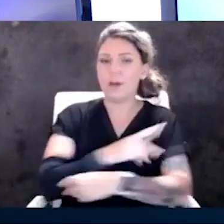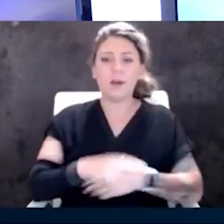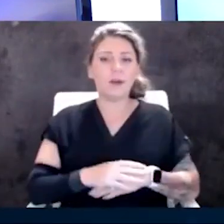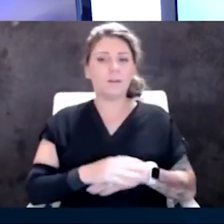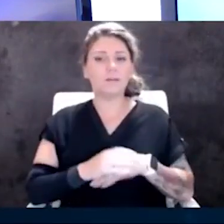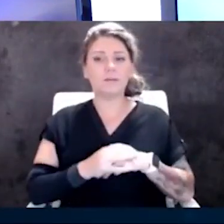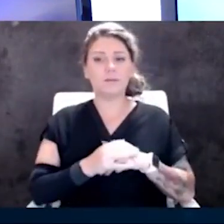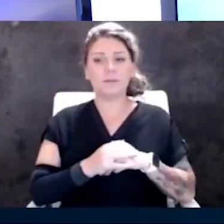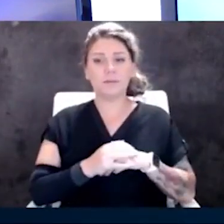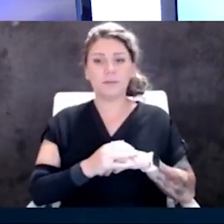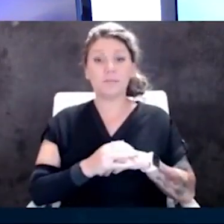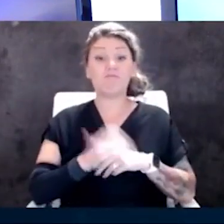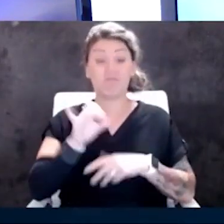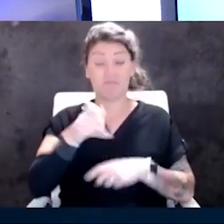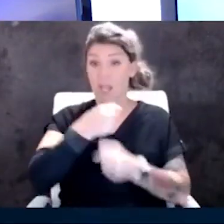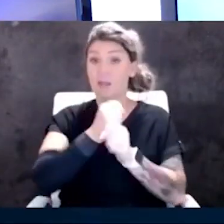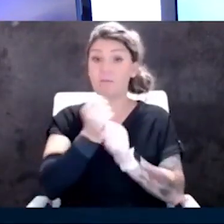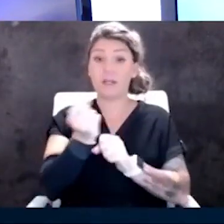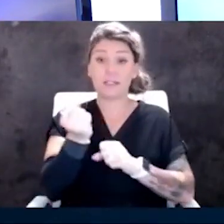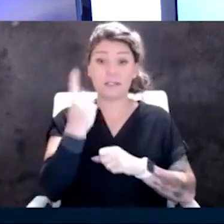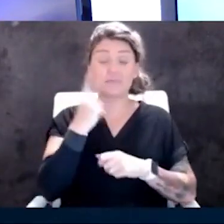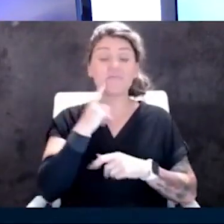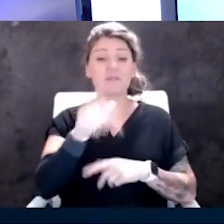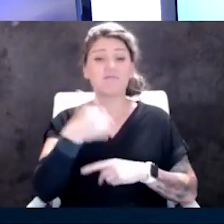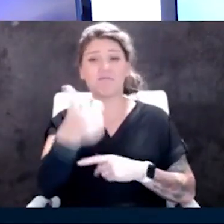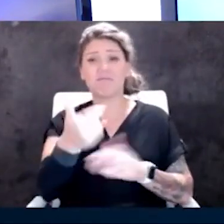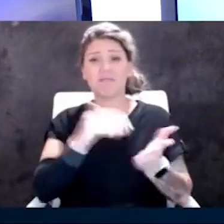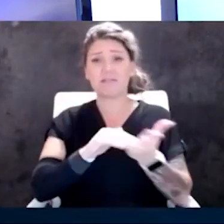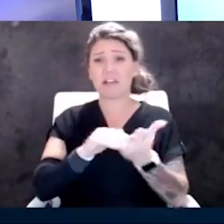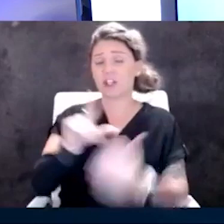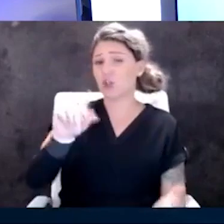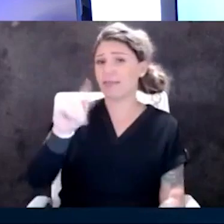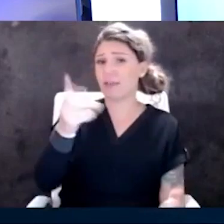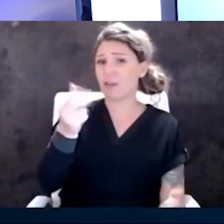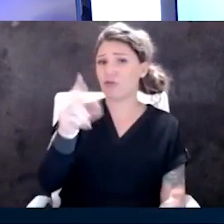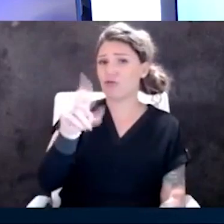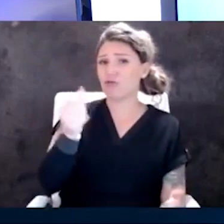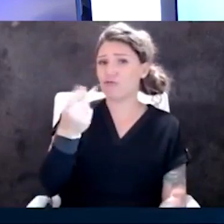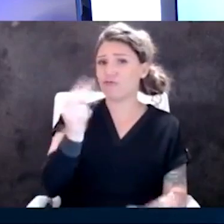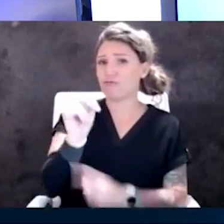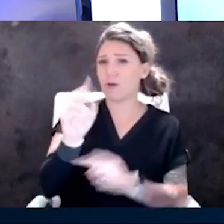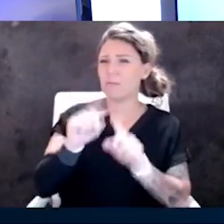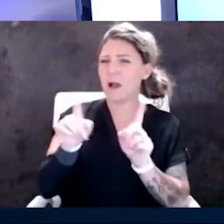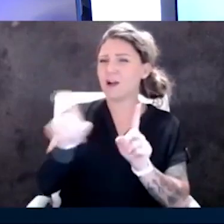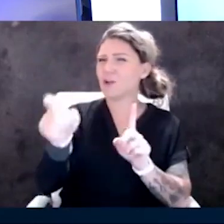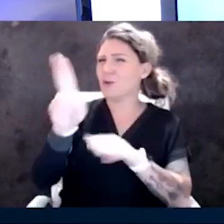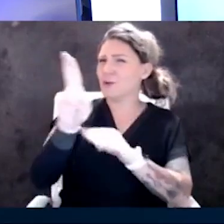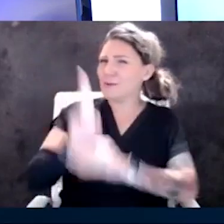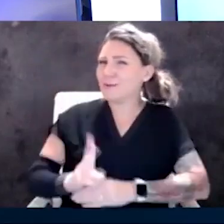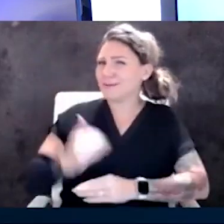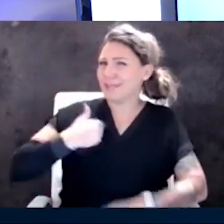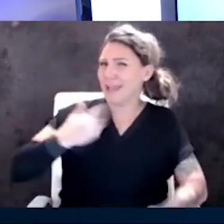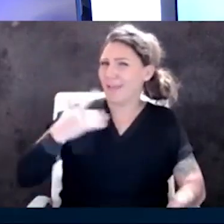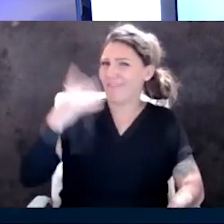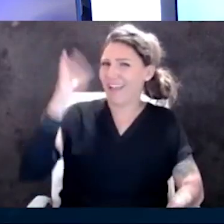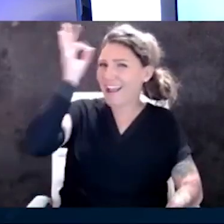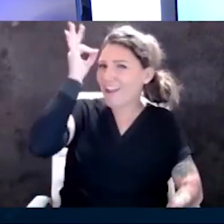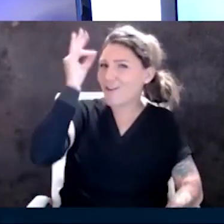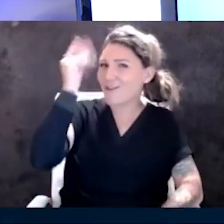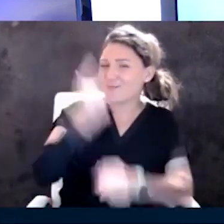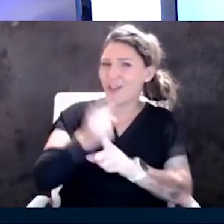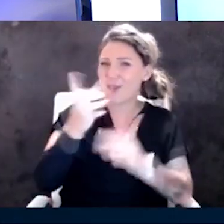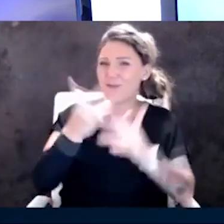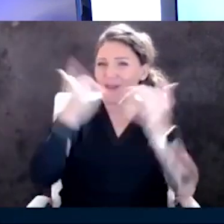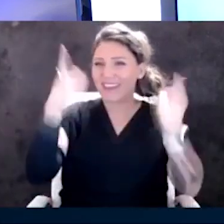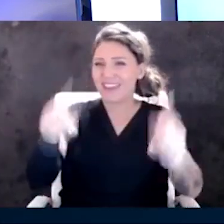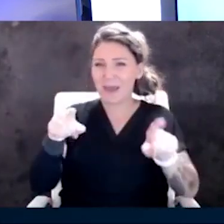make sense. And I'm going to turn to Dr. Latham. But first, I have a question for you. You used to have hair the last time I saw you. What happened to that? Is that a